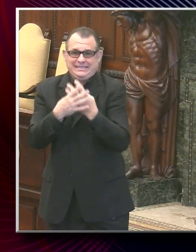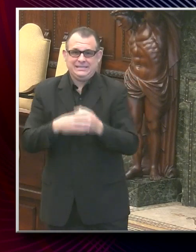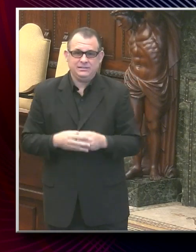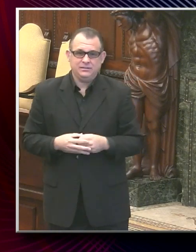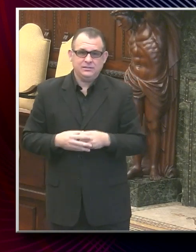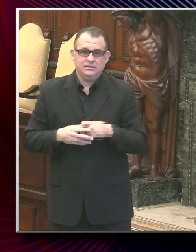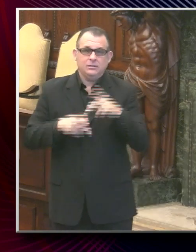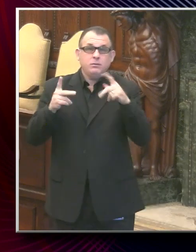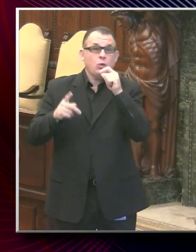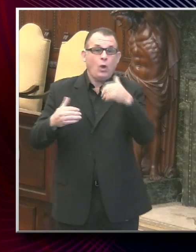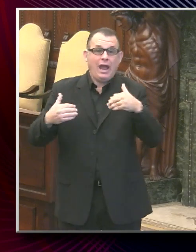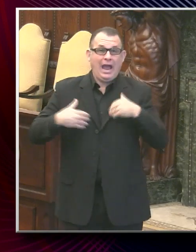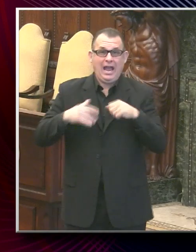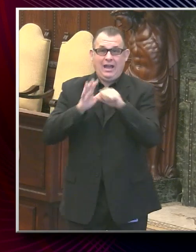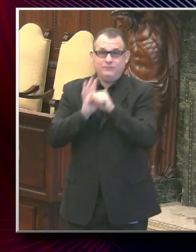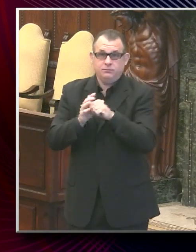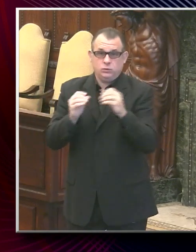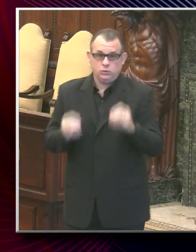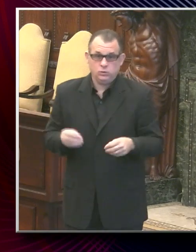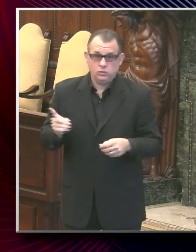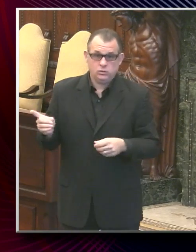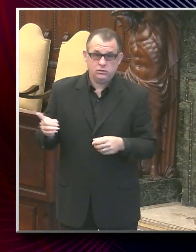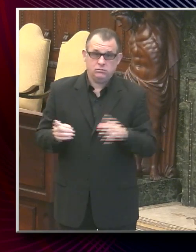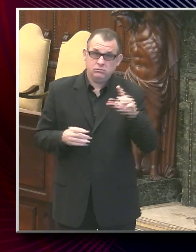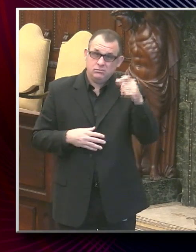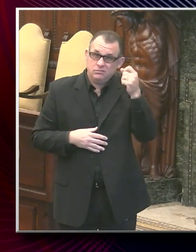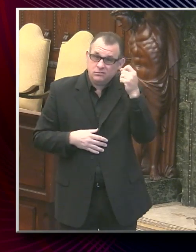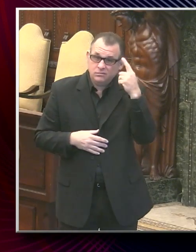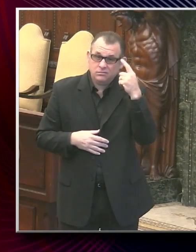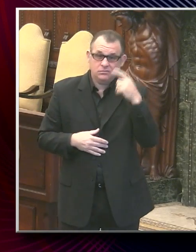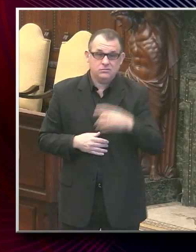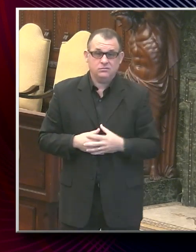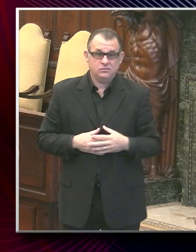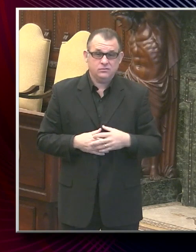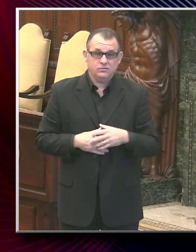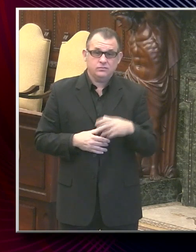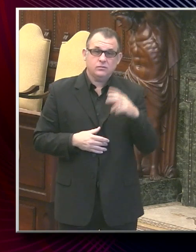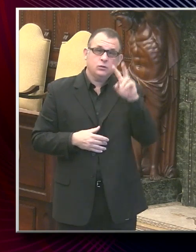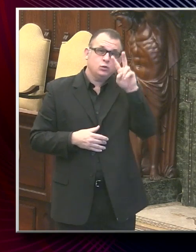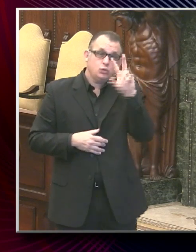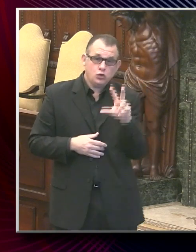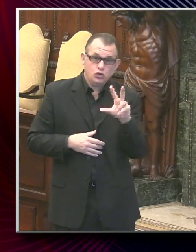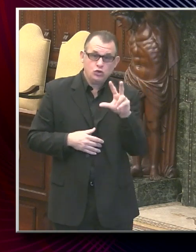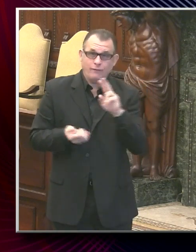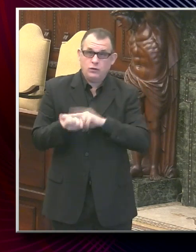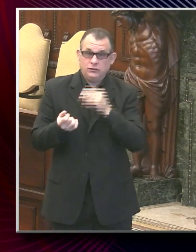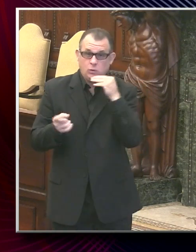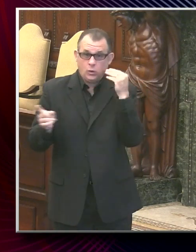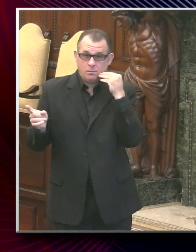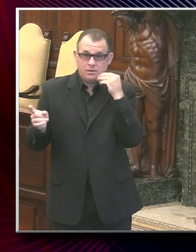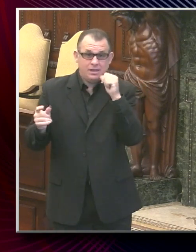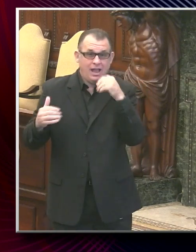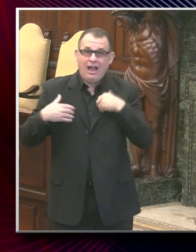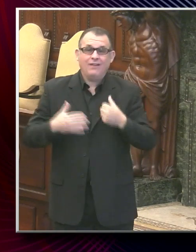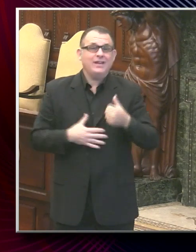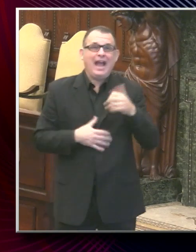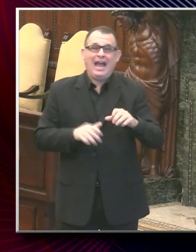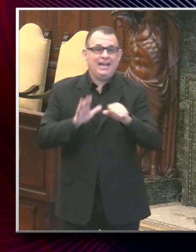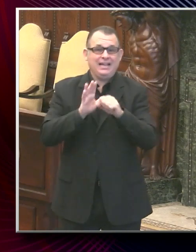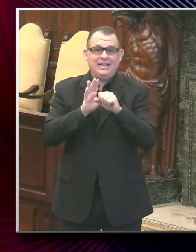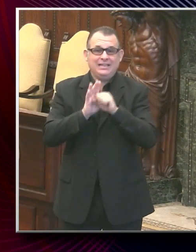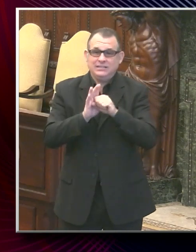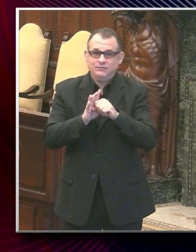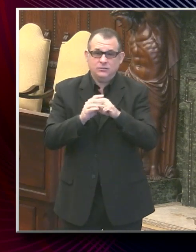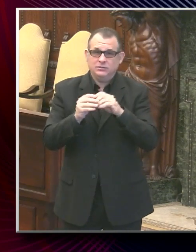of our nursing homes have had no case in the past 4 weeks, and 15%, an additional 15%, that is, have had no cases